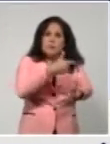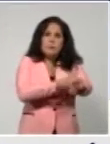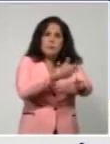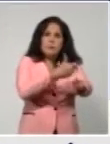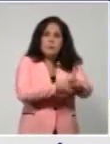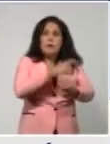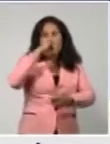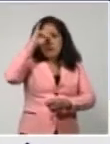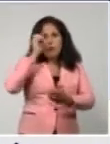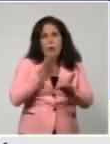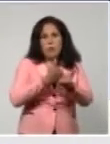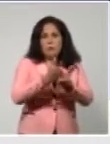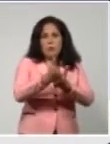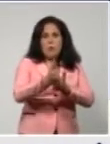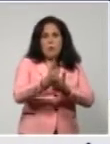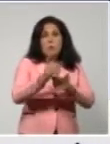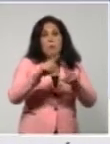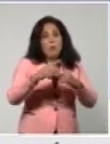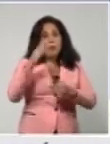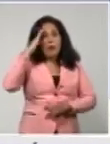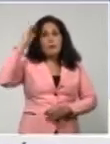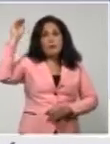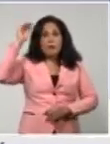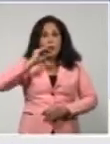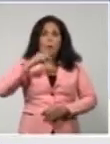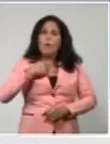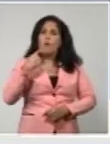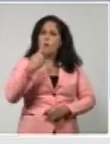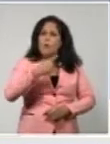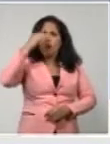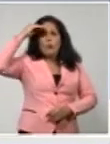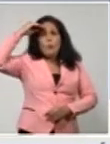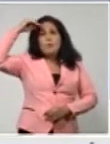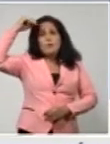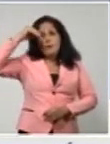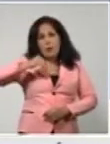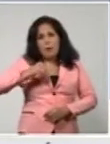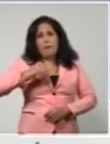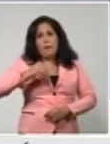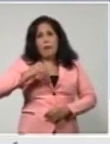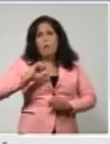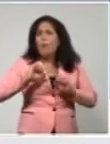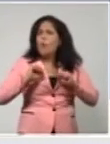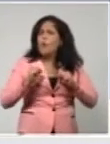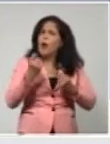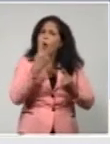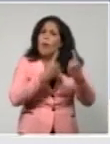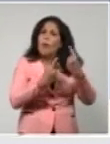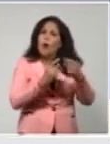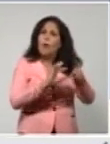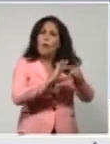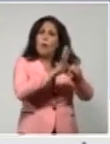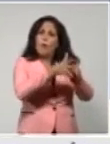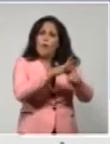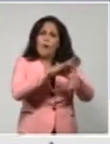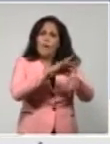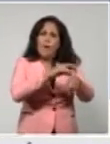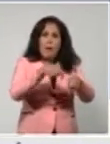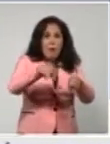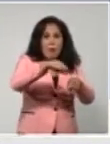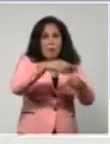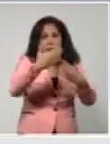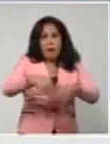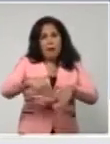with COVID-19 but asymptomatic, and who could potentially infect others. But it's not